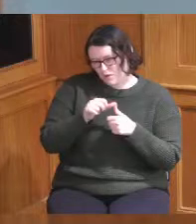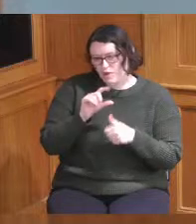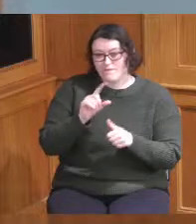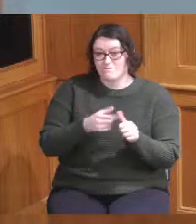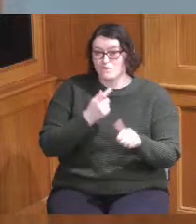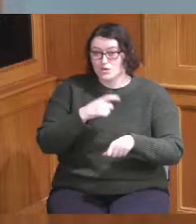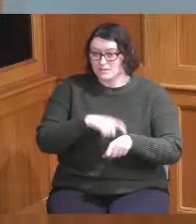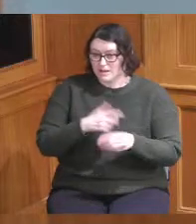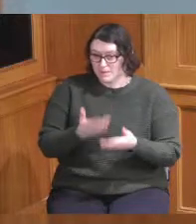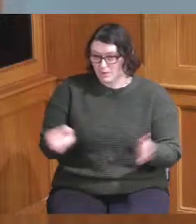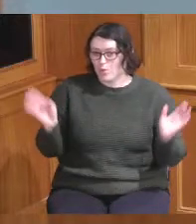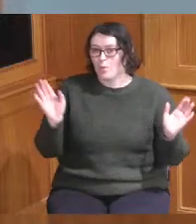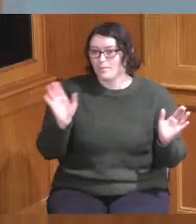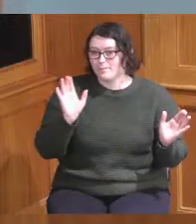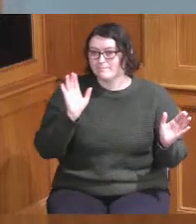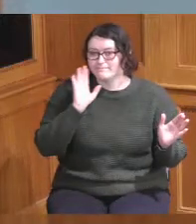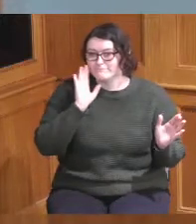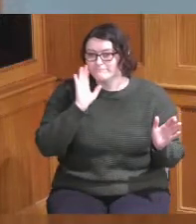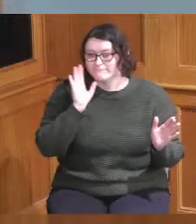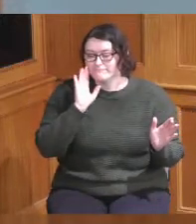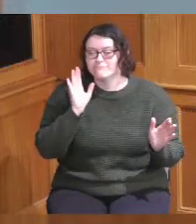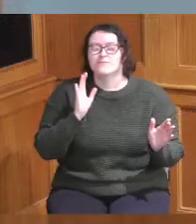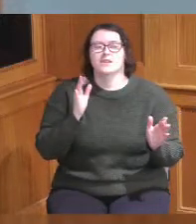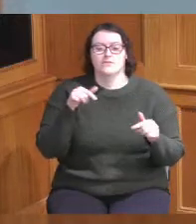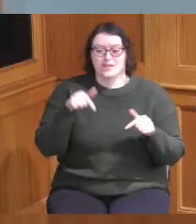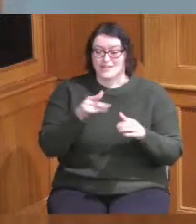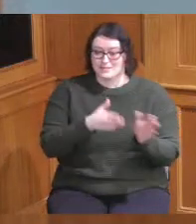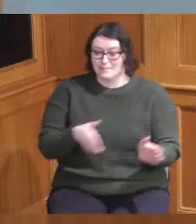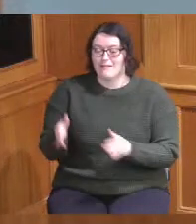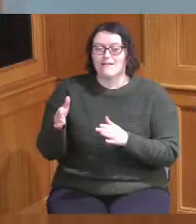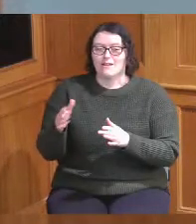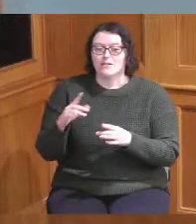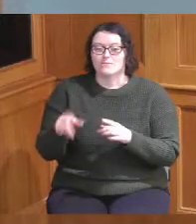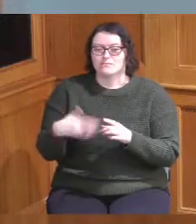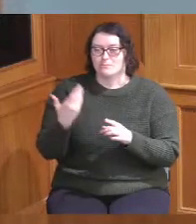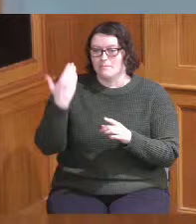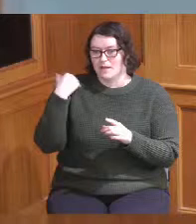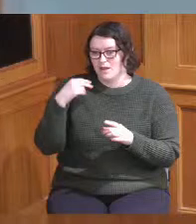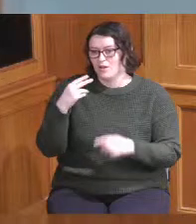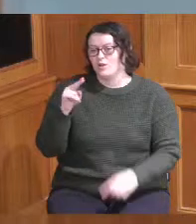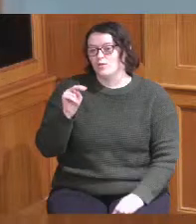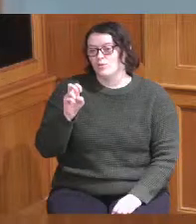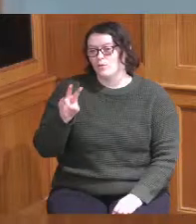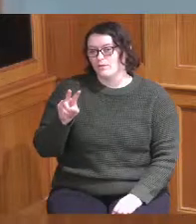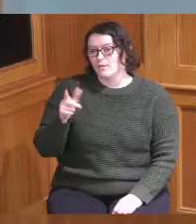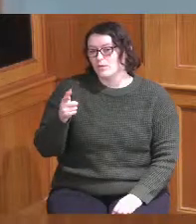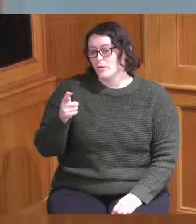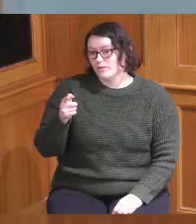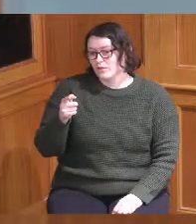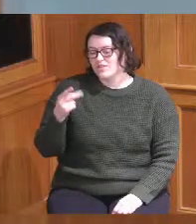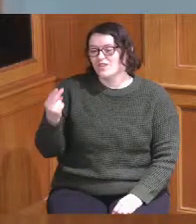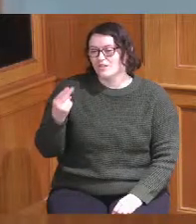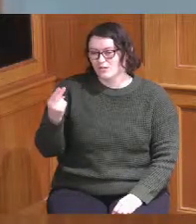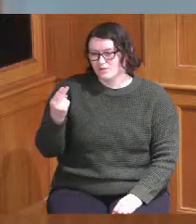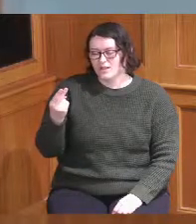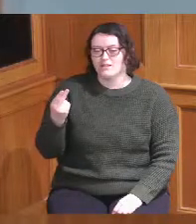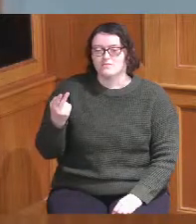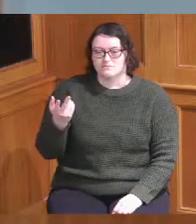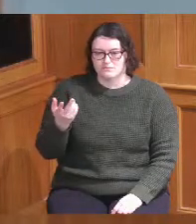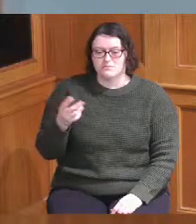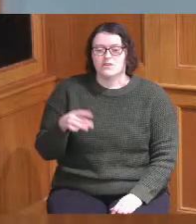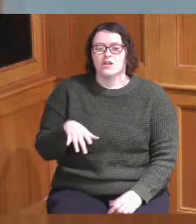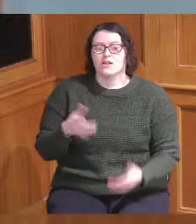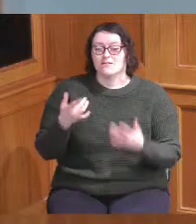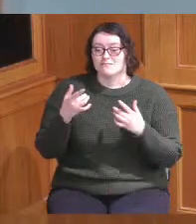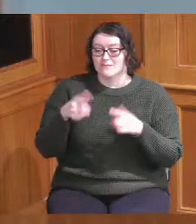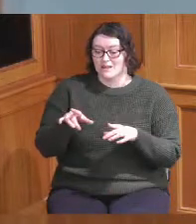hearing for the 2025 to 2029 Consolidated Plan on Thursday, November 21st, 2024. During that session,